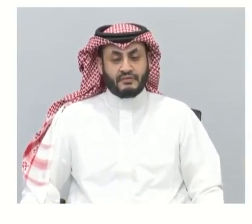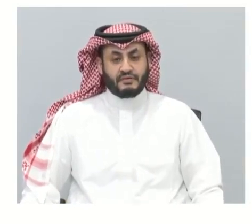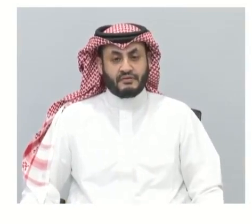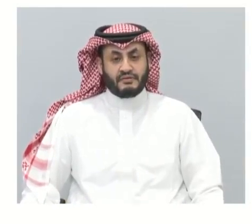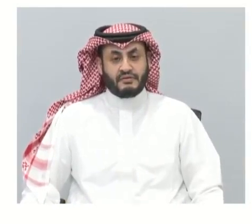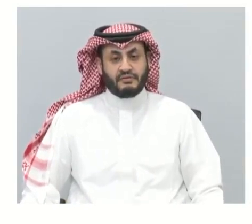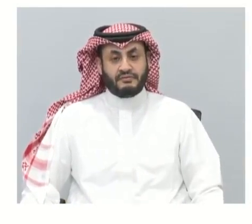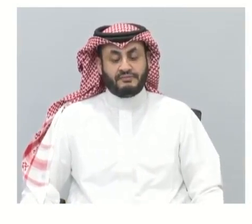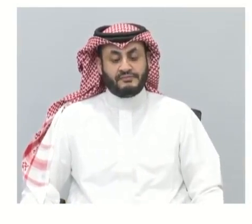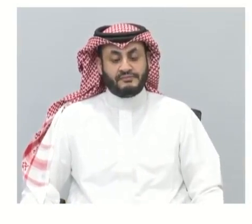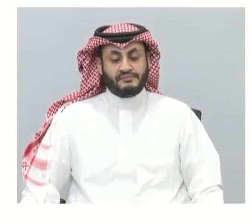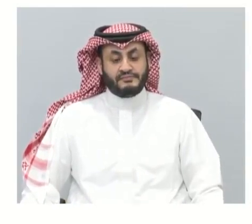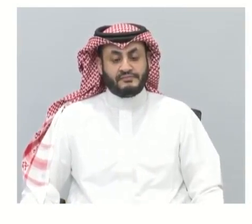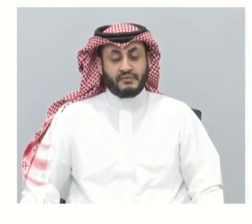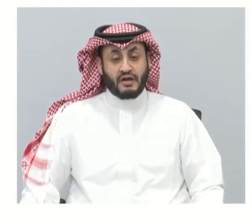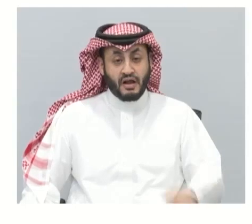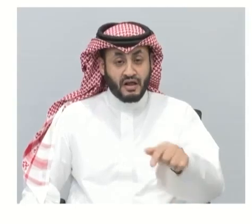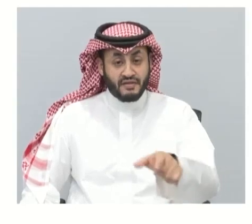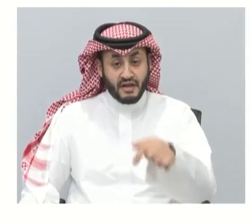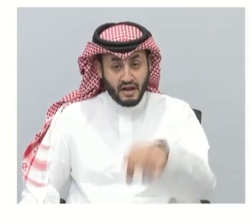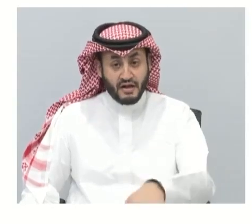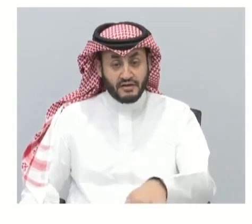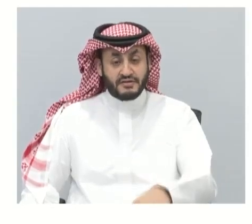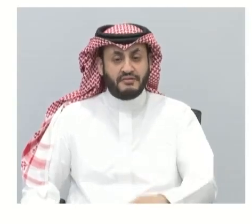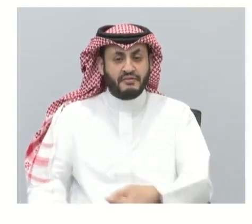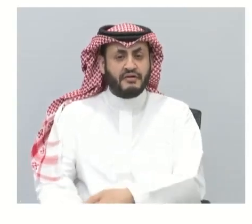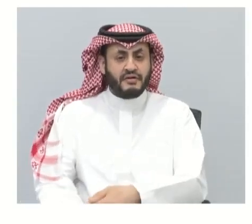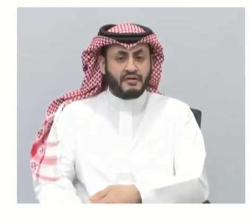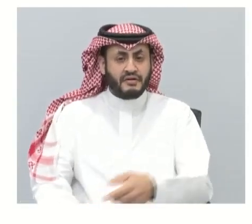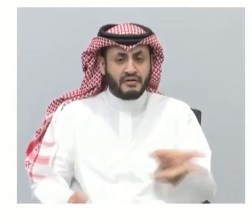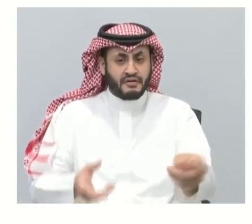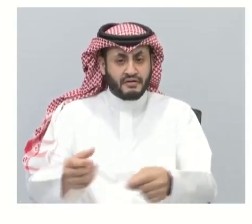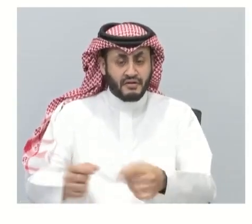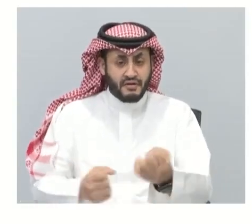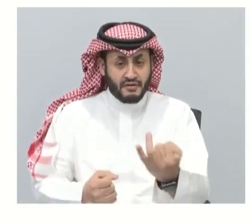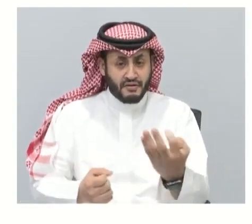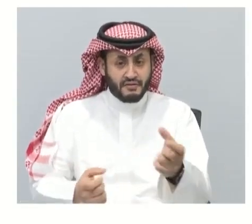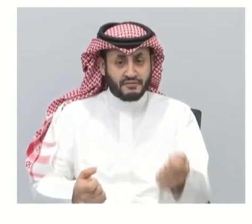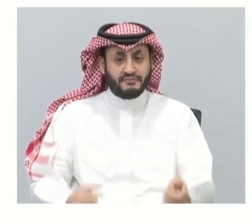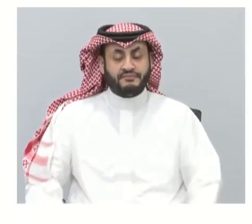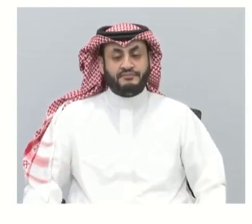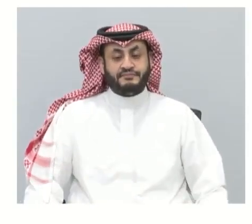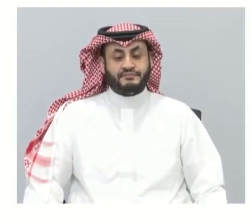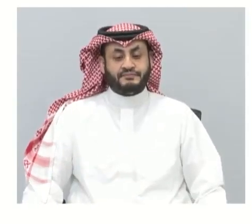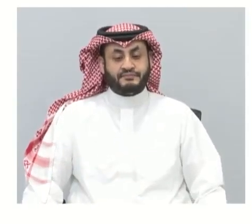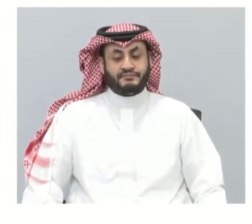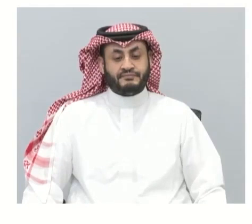are integral to medical research. They are important to medical